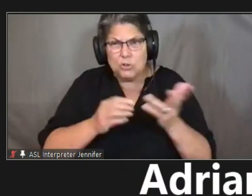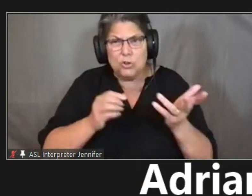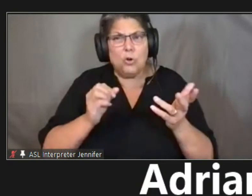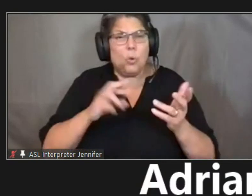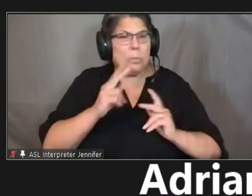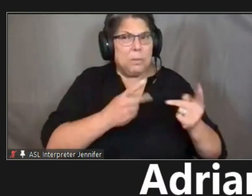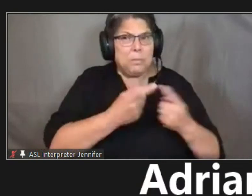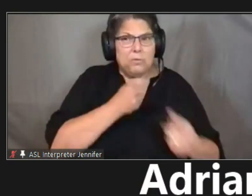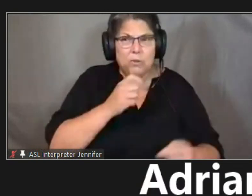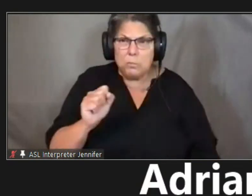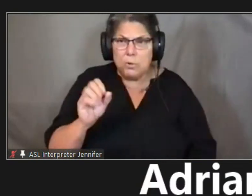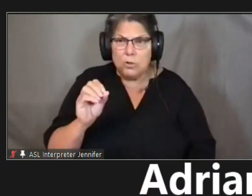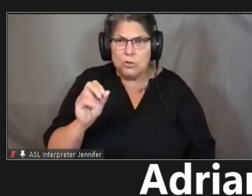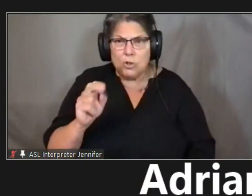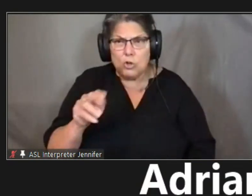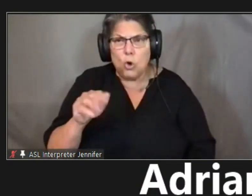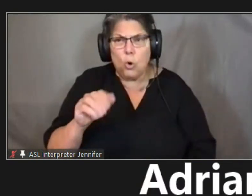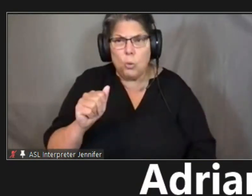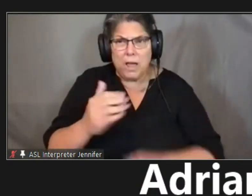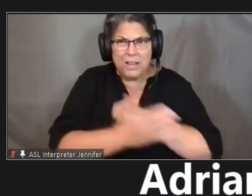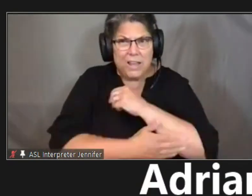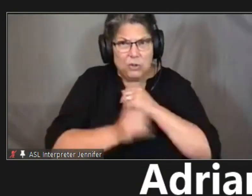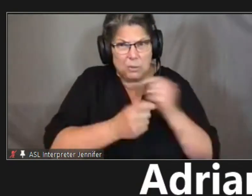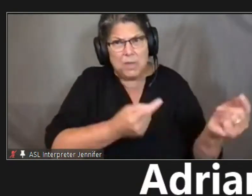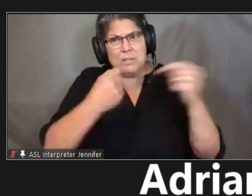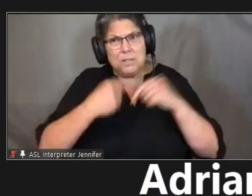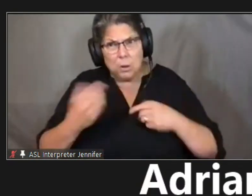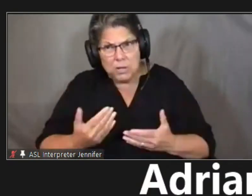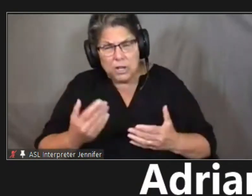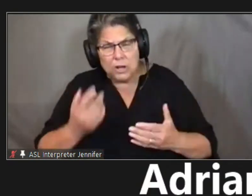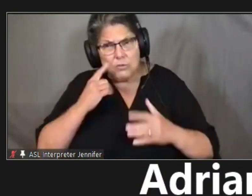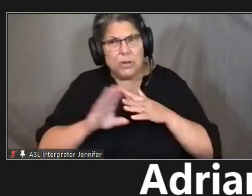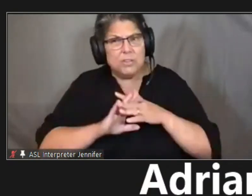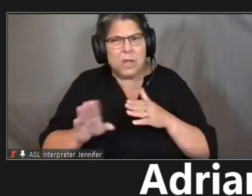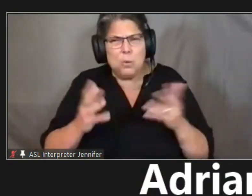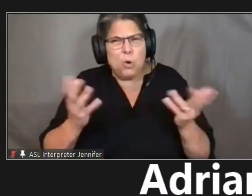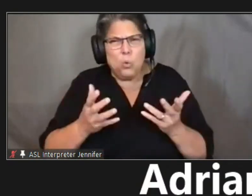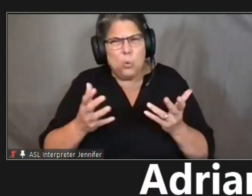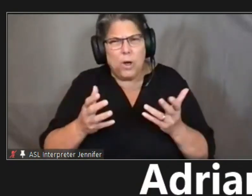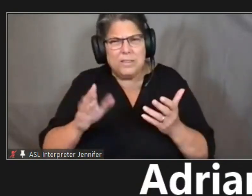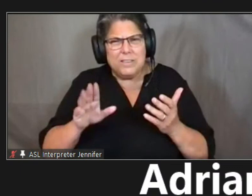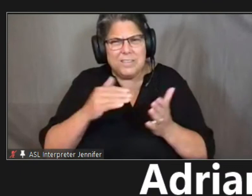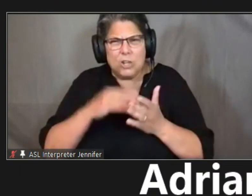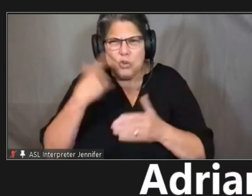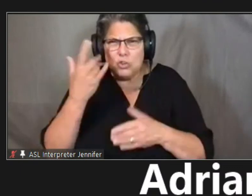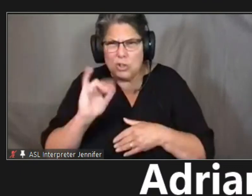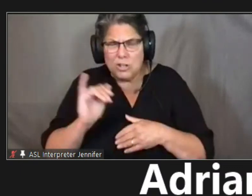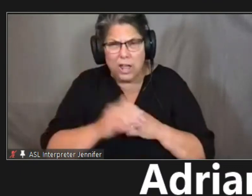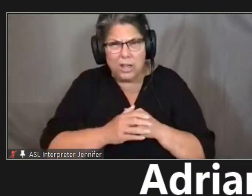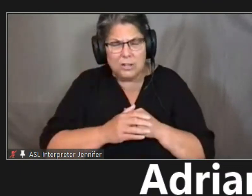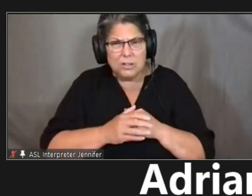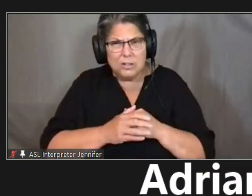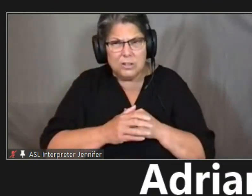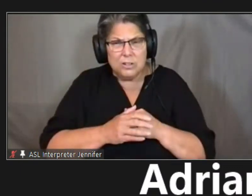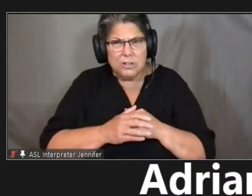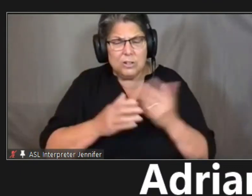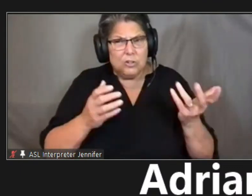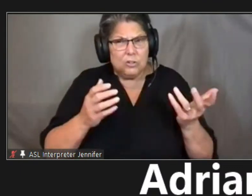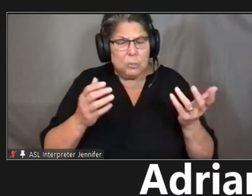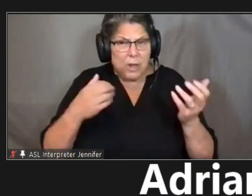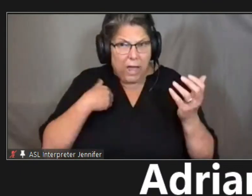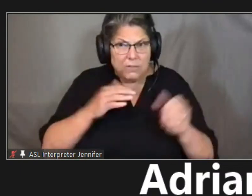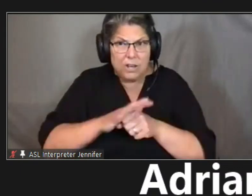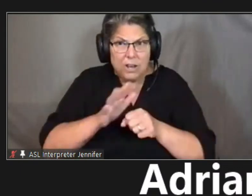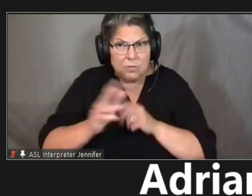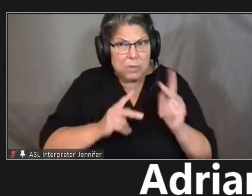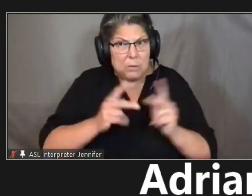has happened in past years, what are those evacuation centers going to look like? Do we have a high enough percentage vaccinated that actually restrictions will be fairly minor, or are we going to have to